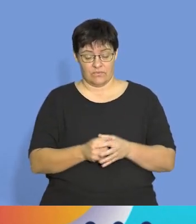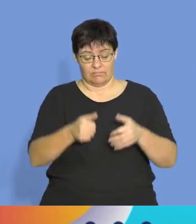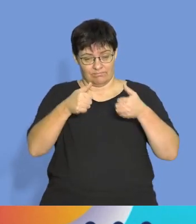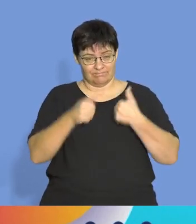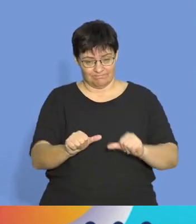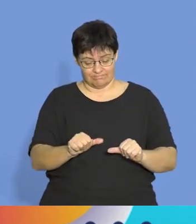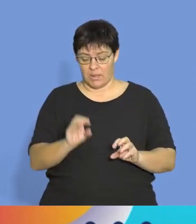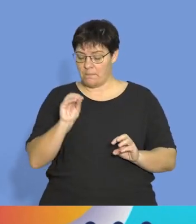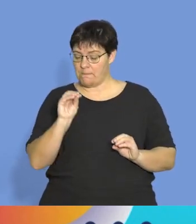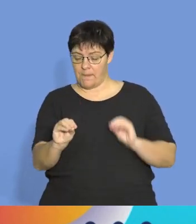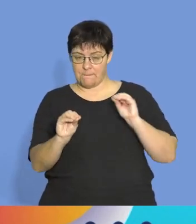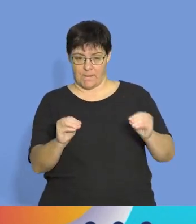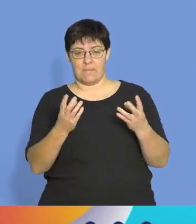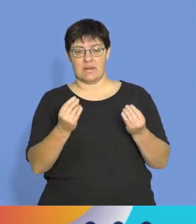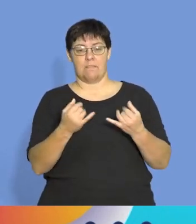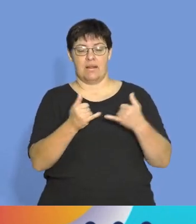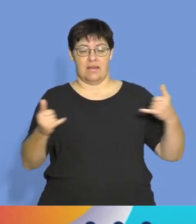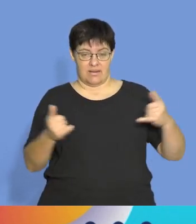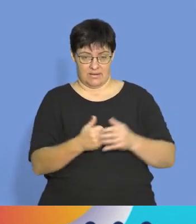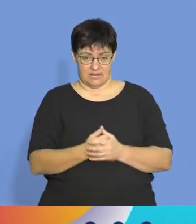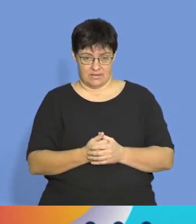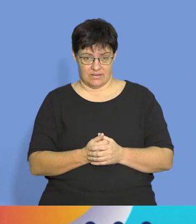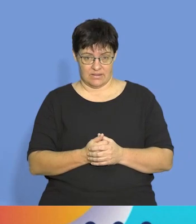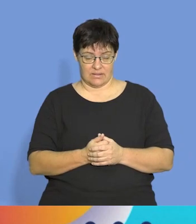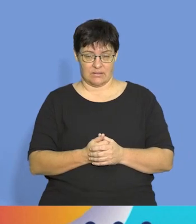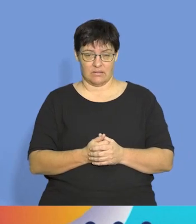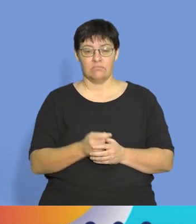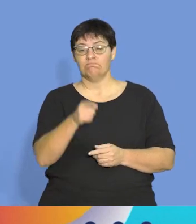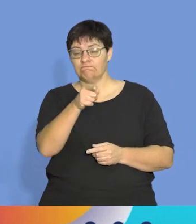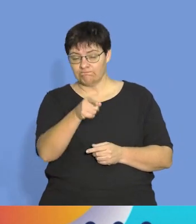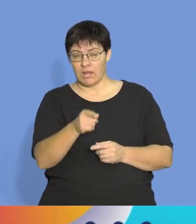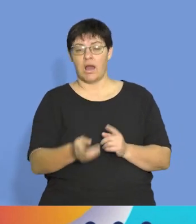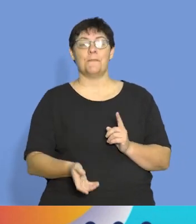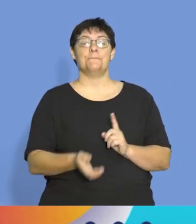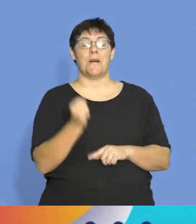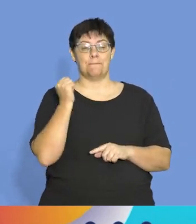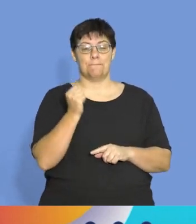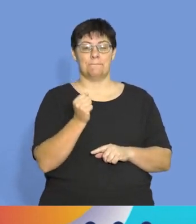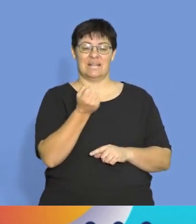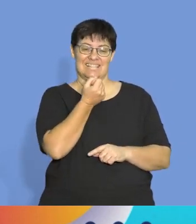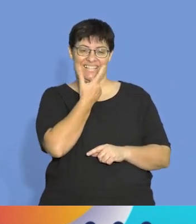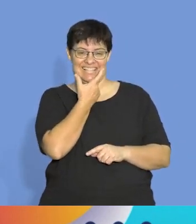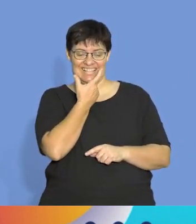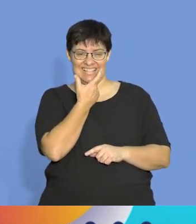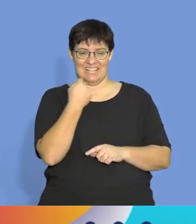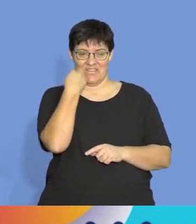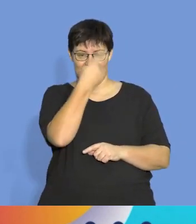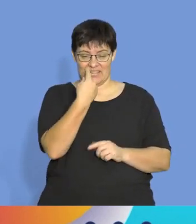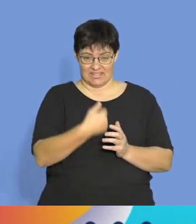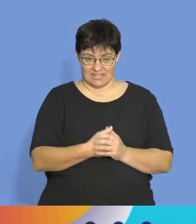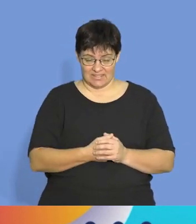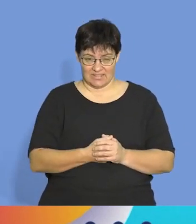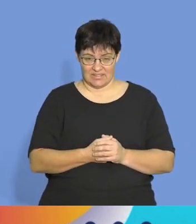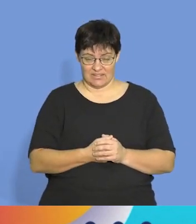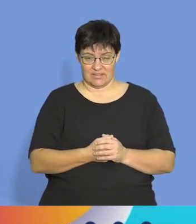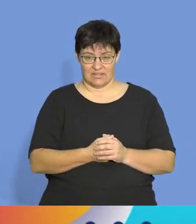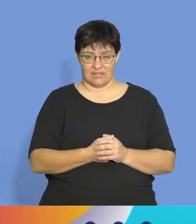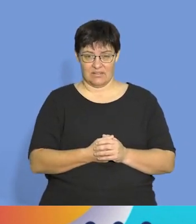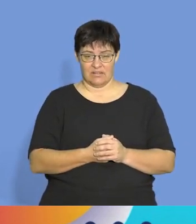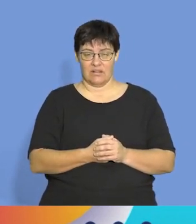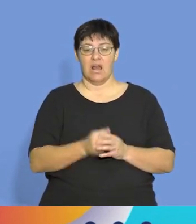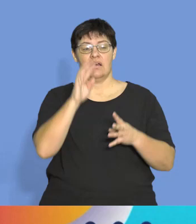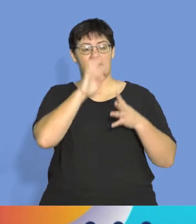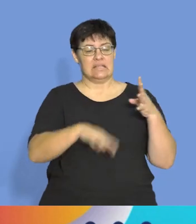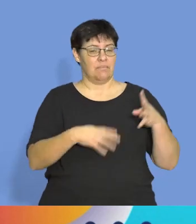critical values. And then plot them on a number line such that you then have a smiley face